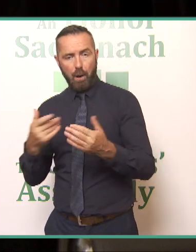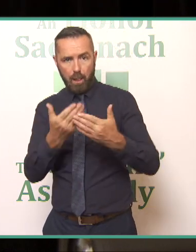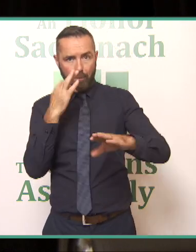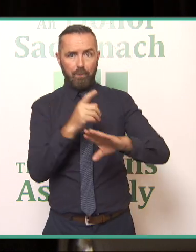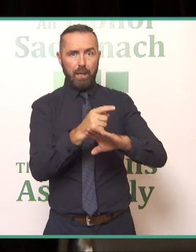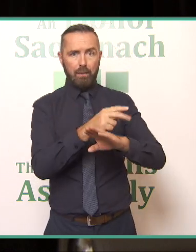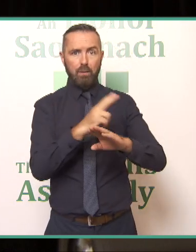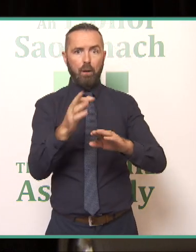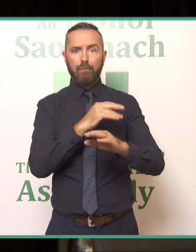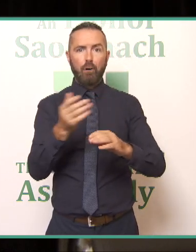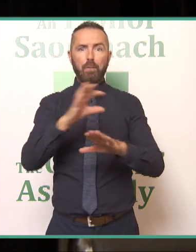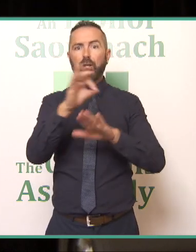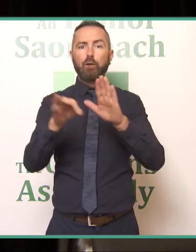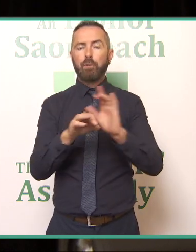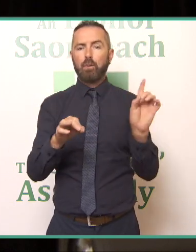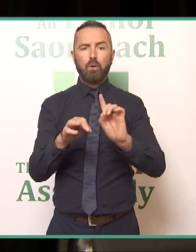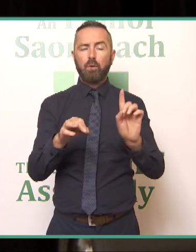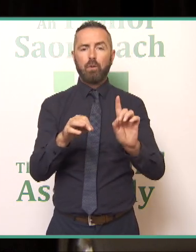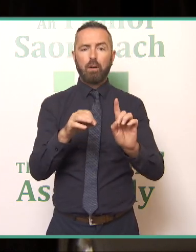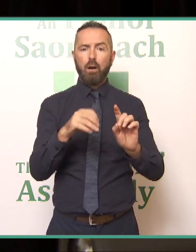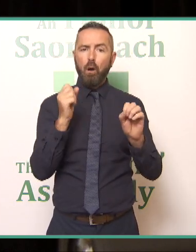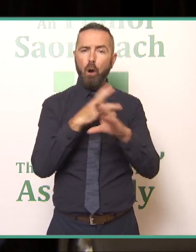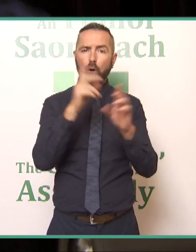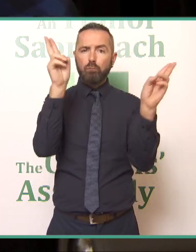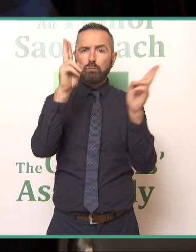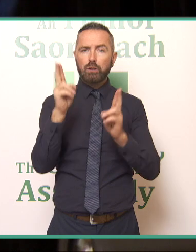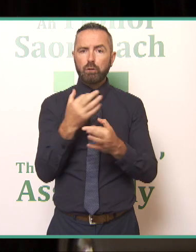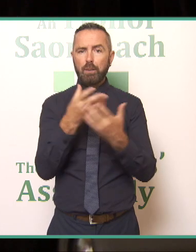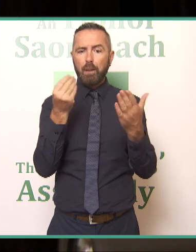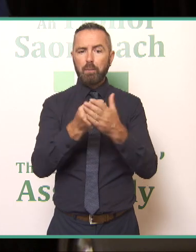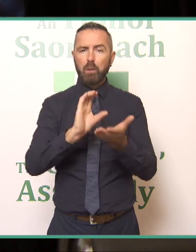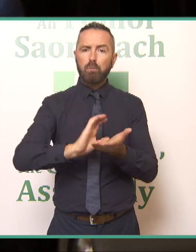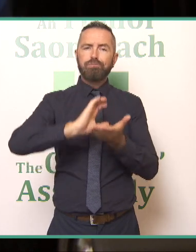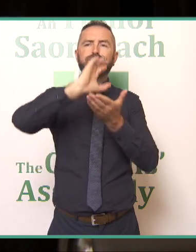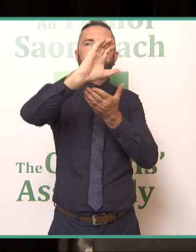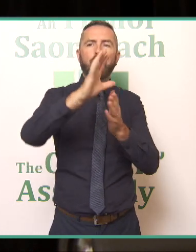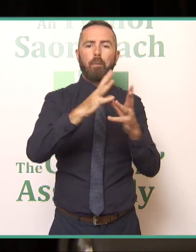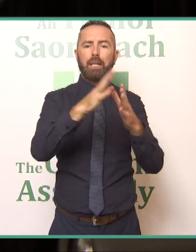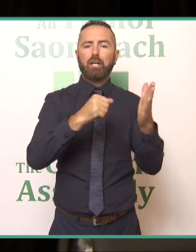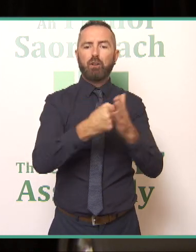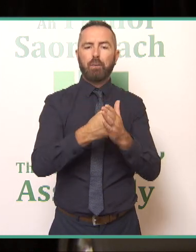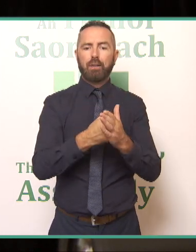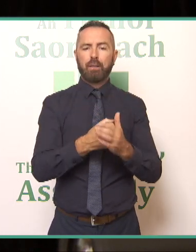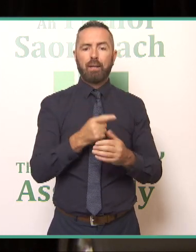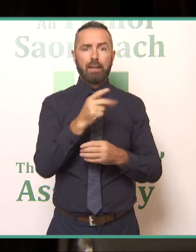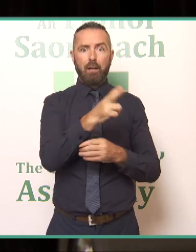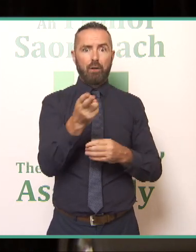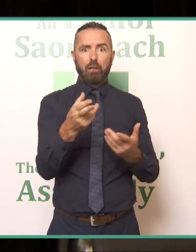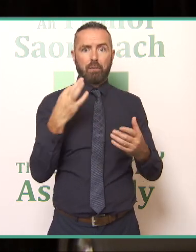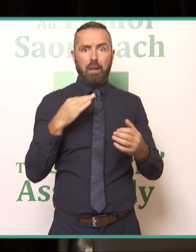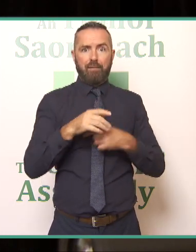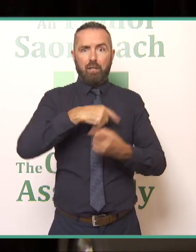lads selling us fertilizer and inputs. All of this is reducing the amount of money we give those big companies. They're not selling us. They're saying, Maurice, you're mad. And I'm